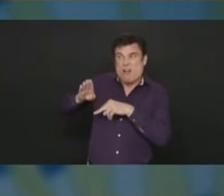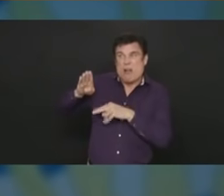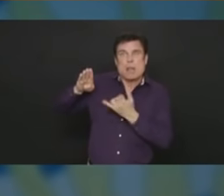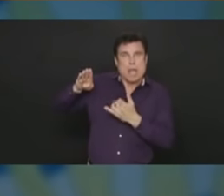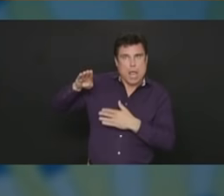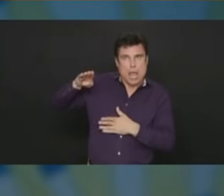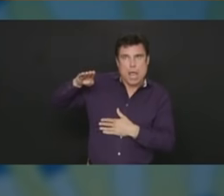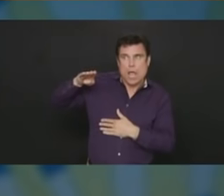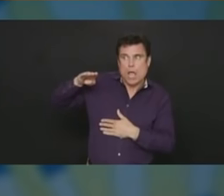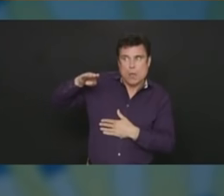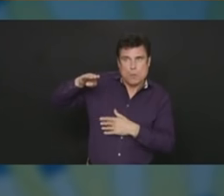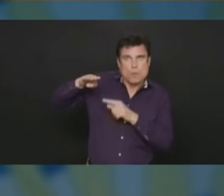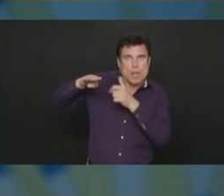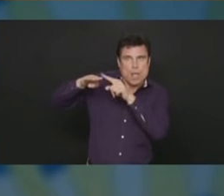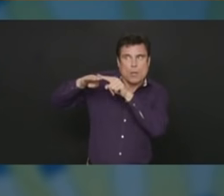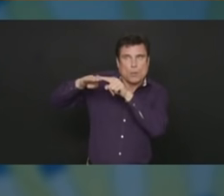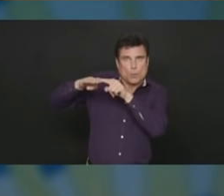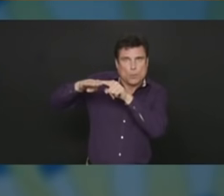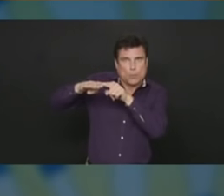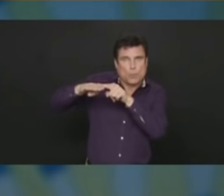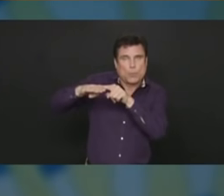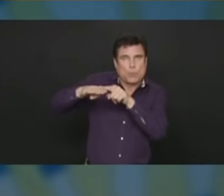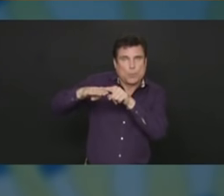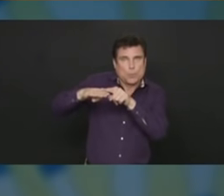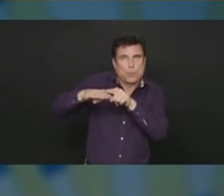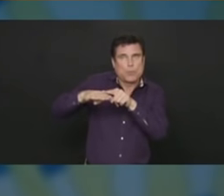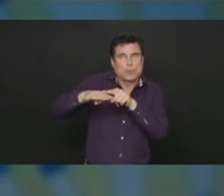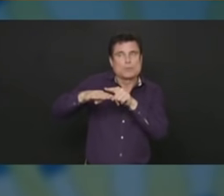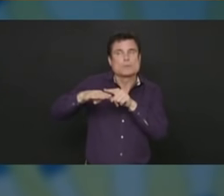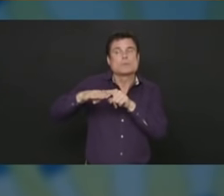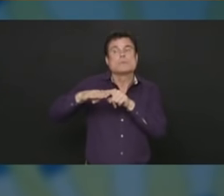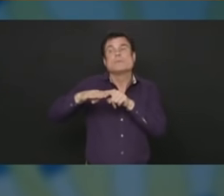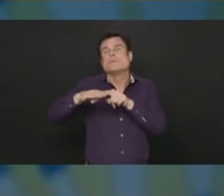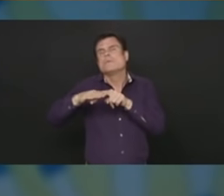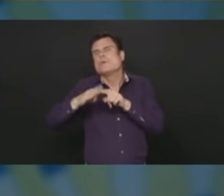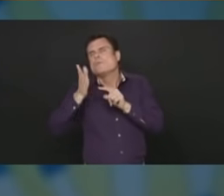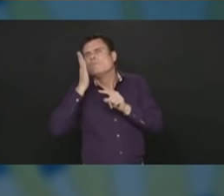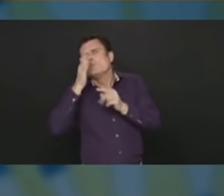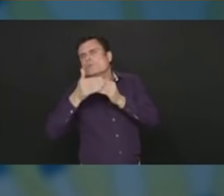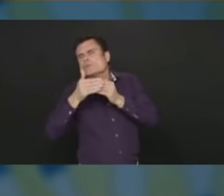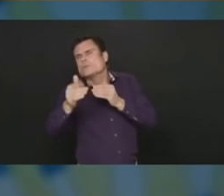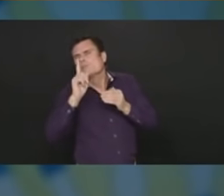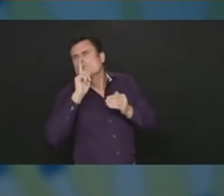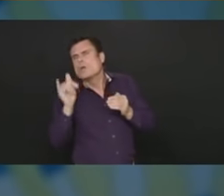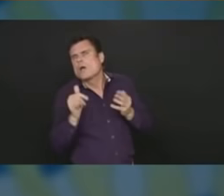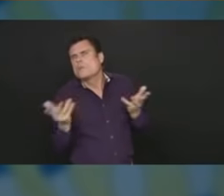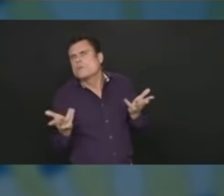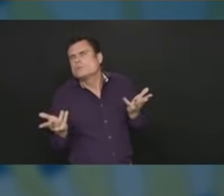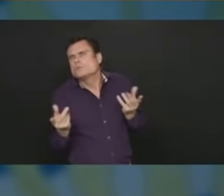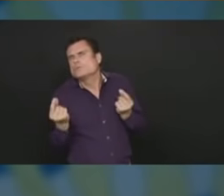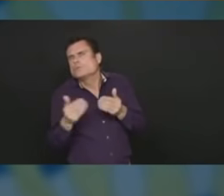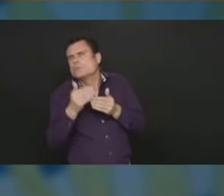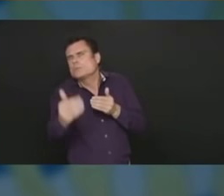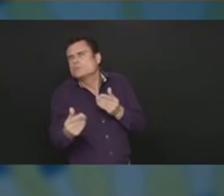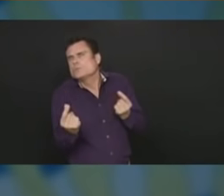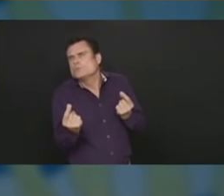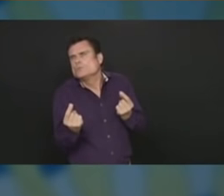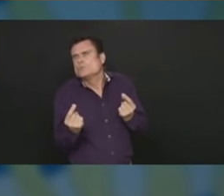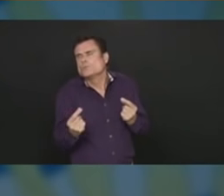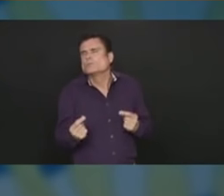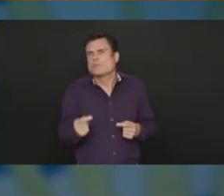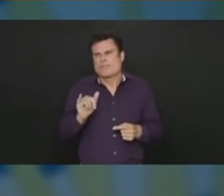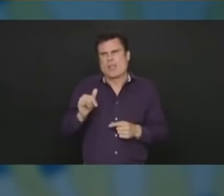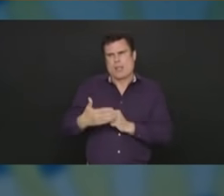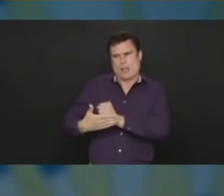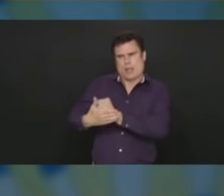that we've been doing over the past months to understand where we need to go in the coming weeks? And so this